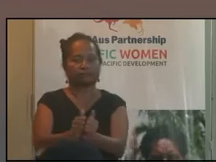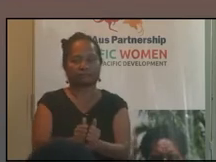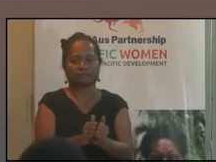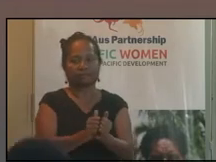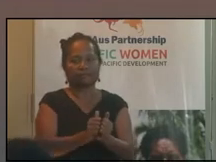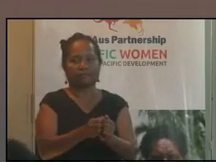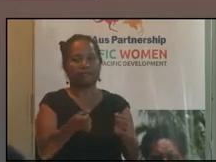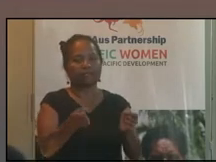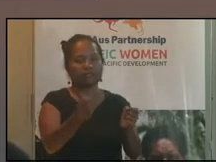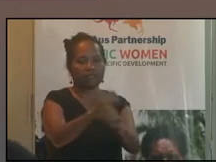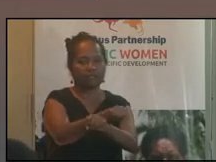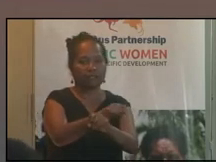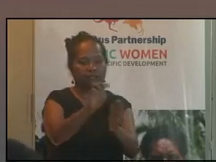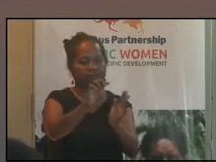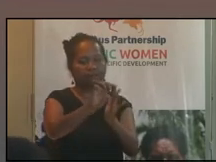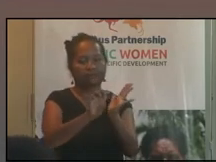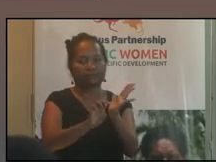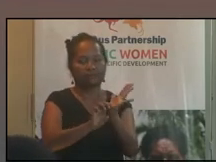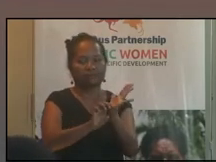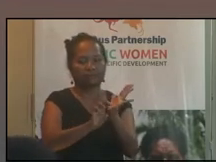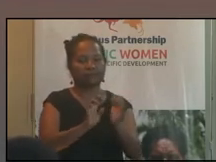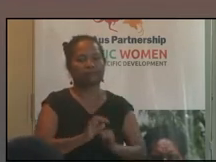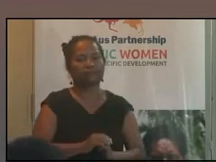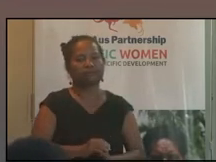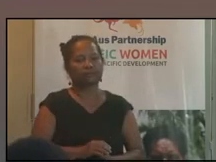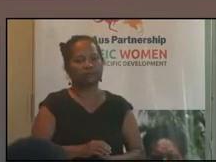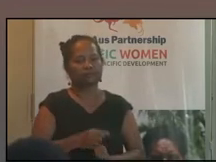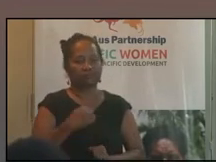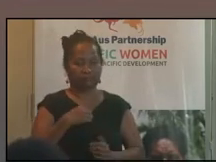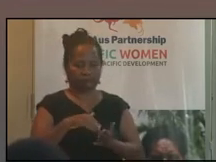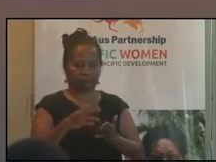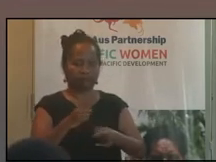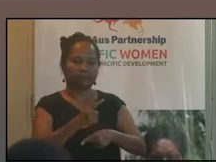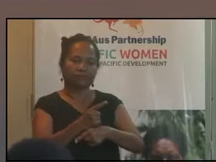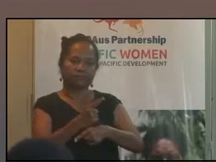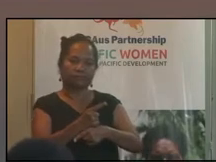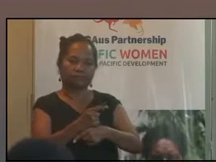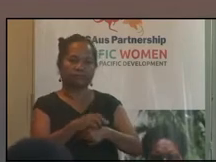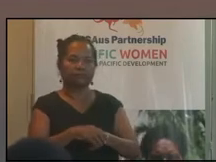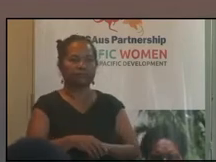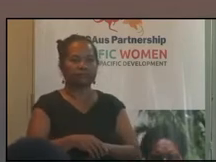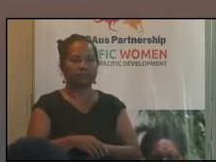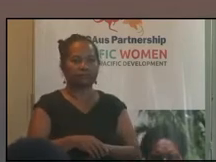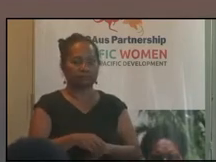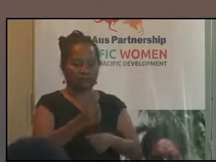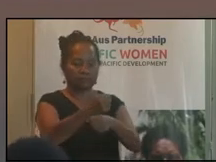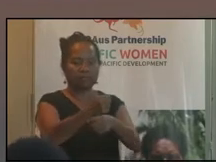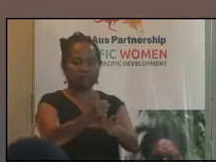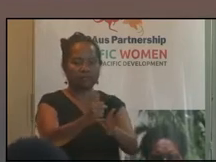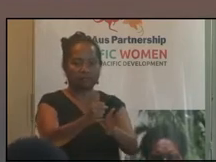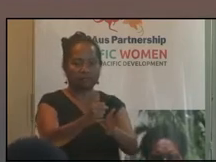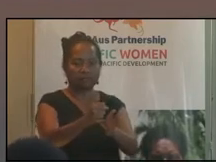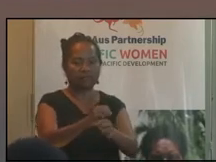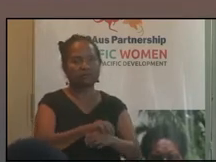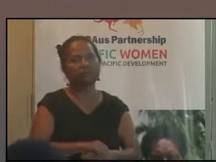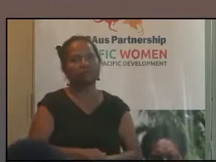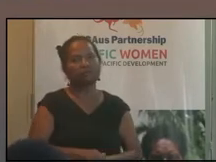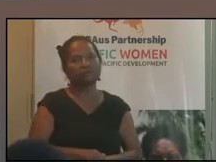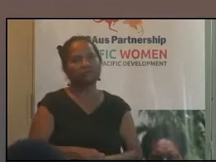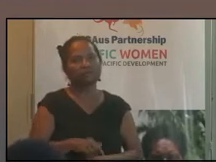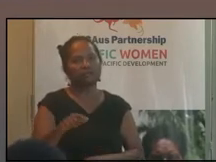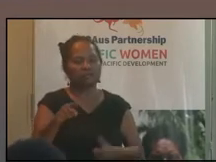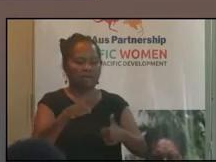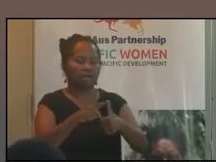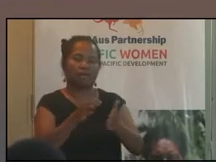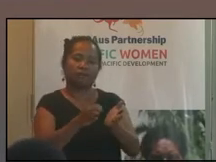the constitution. Now, as I speak, you must understand that parliament actually rises in April,